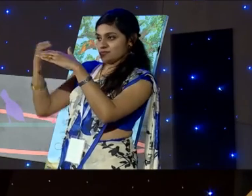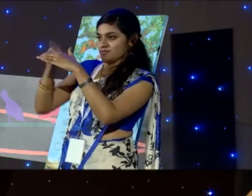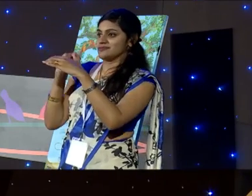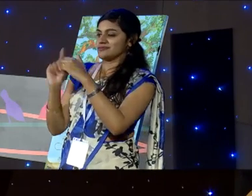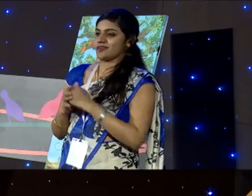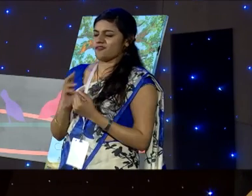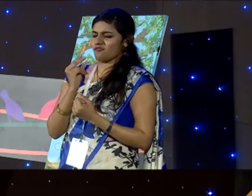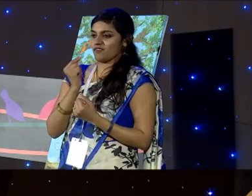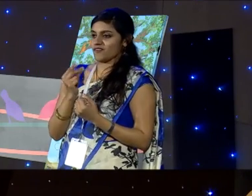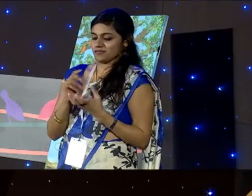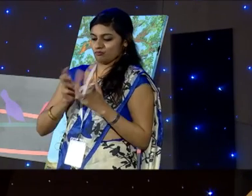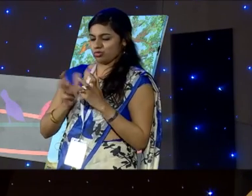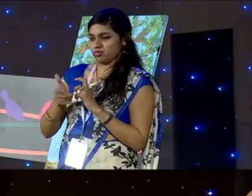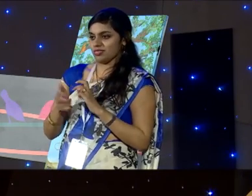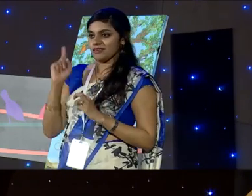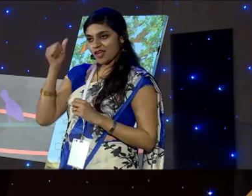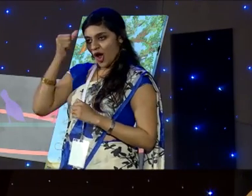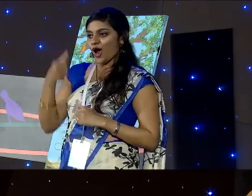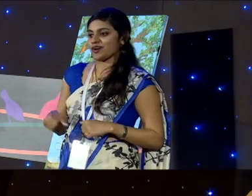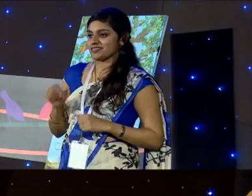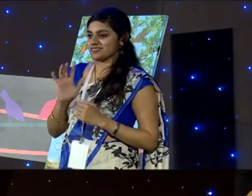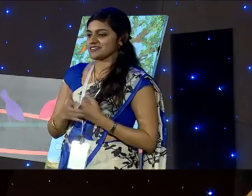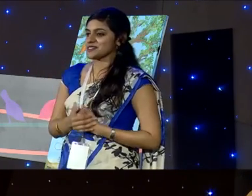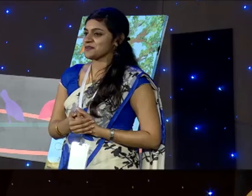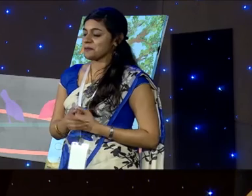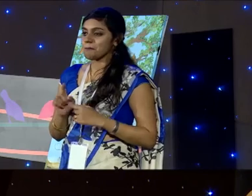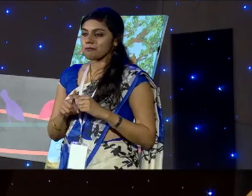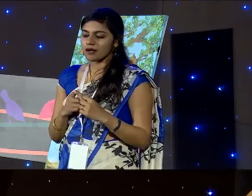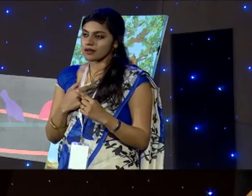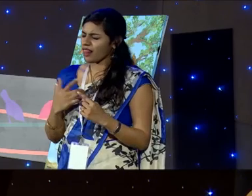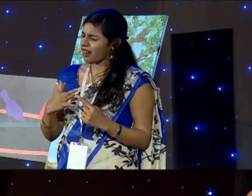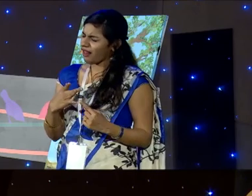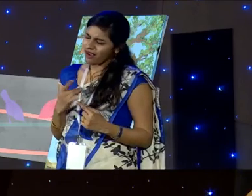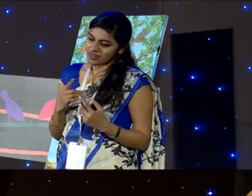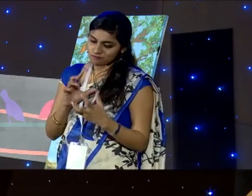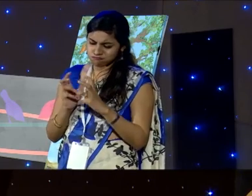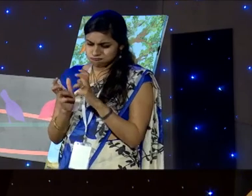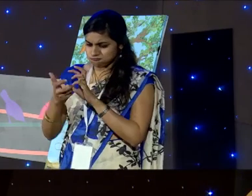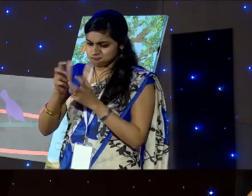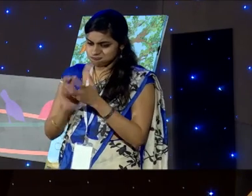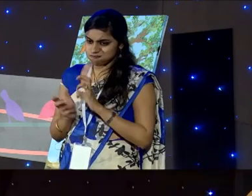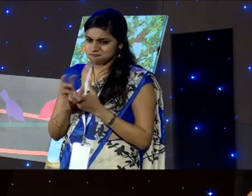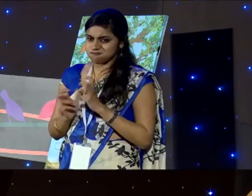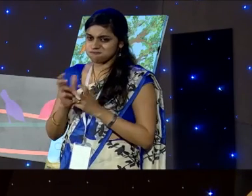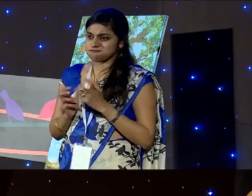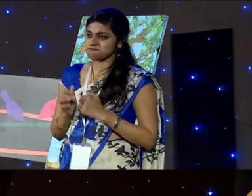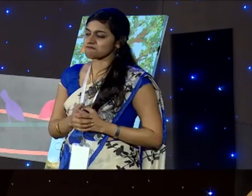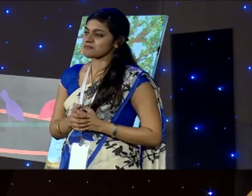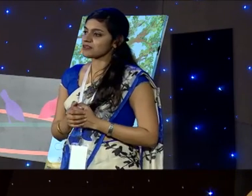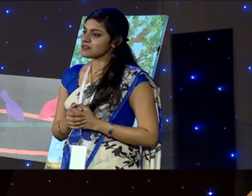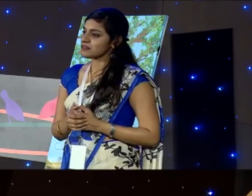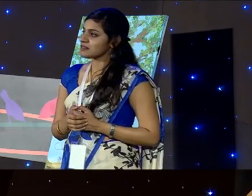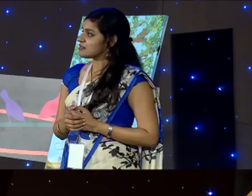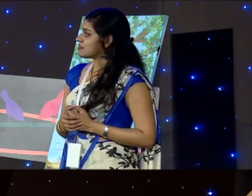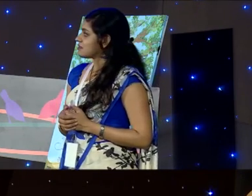Max has autism, and Max's fascination with the cube leads him not only to perform